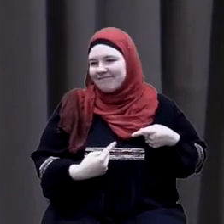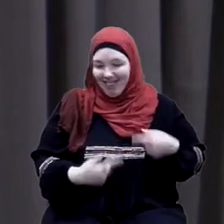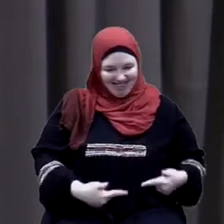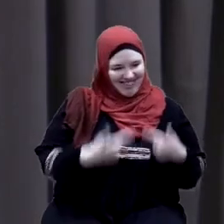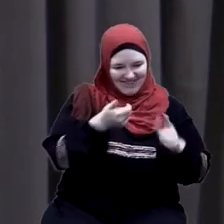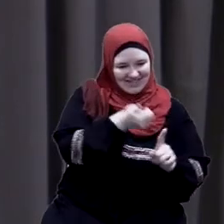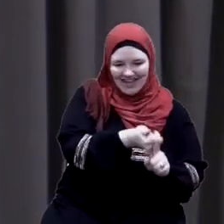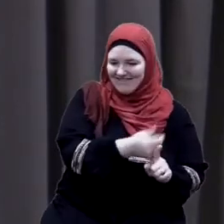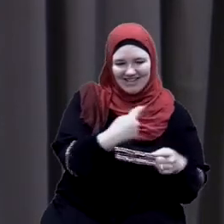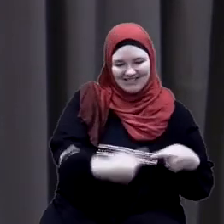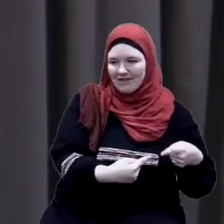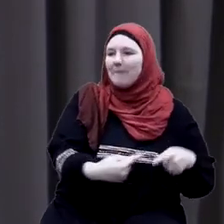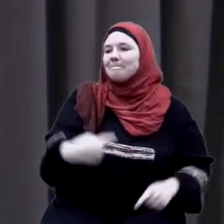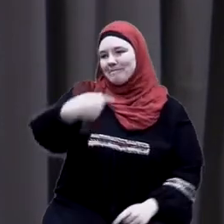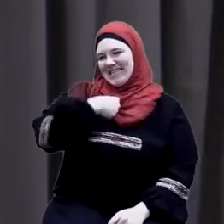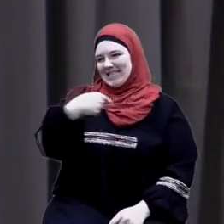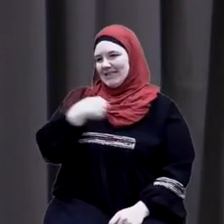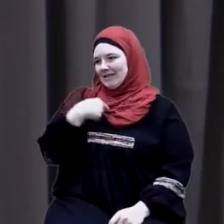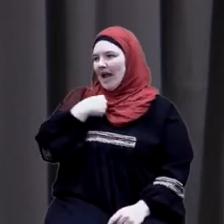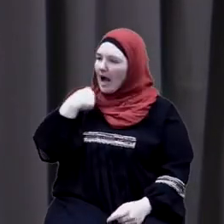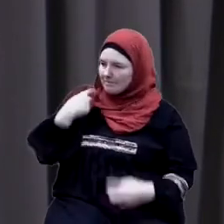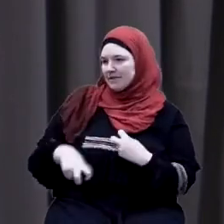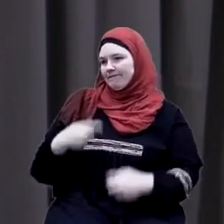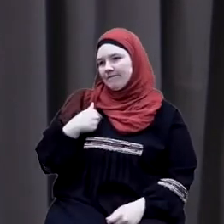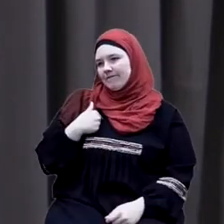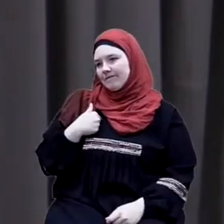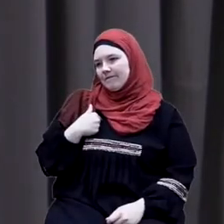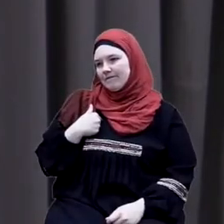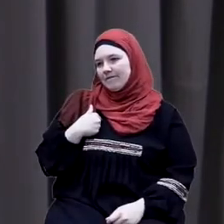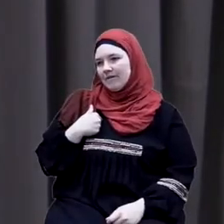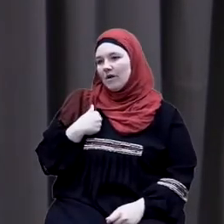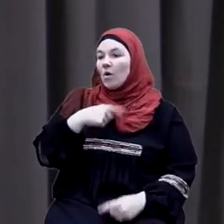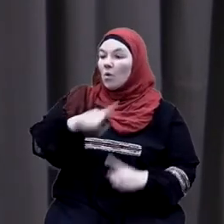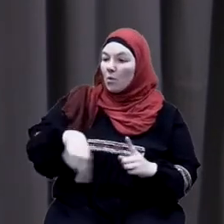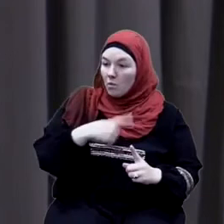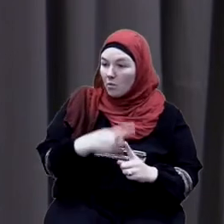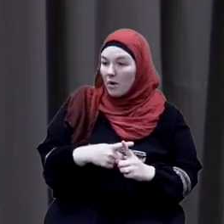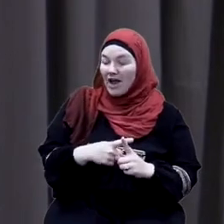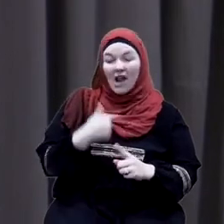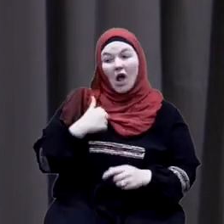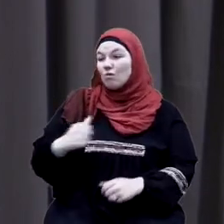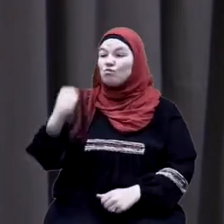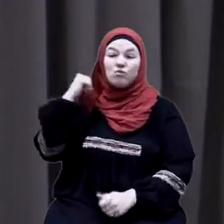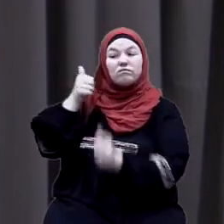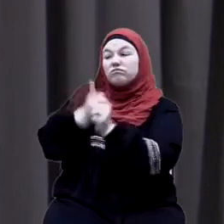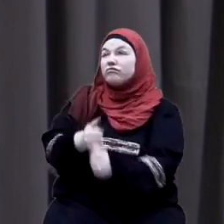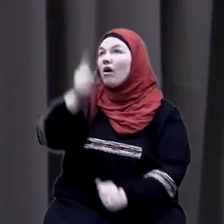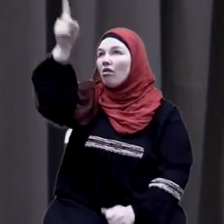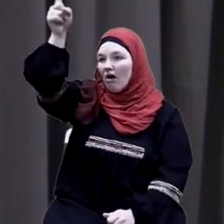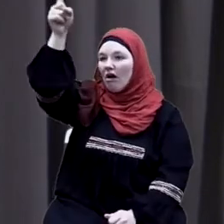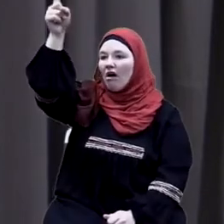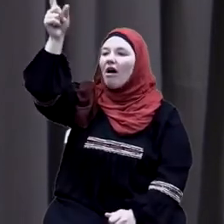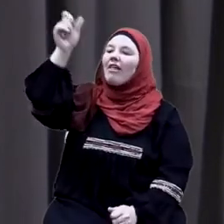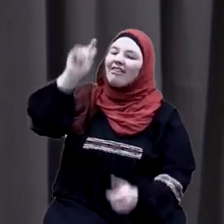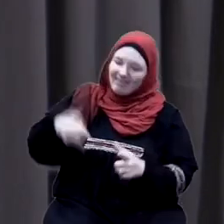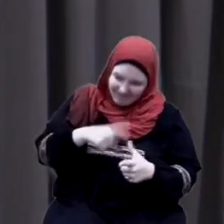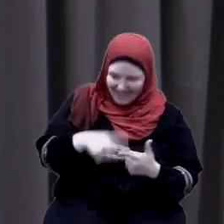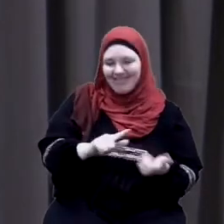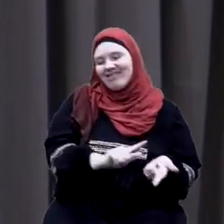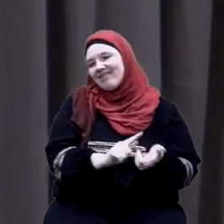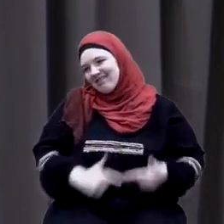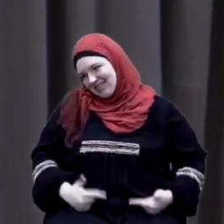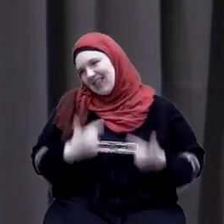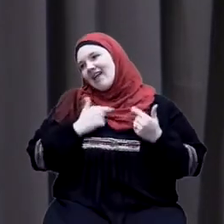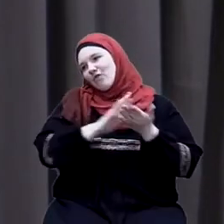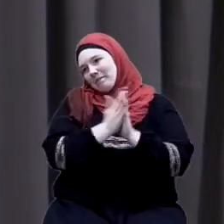difficult. It is us. When we are difficult in our submission to Allah, life will be difficult. Allah